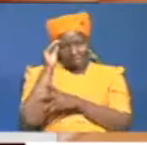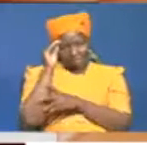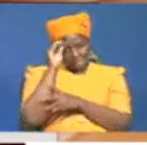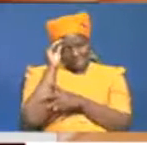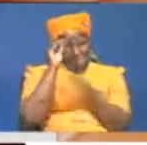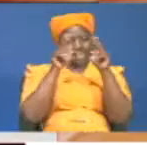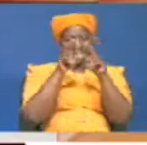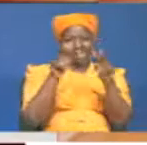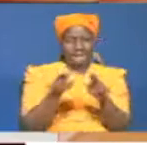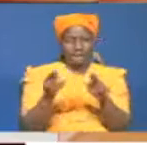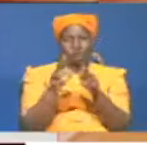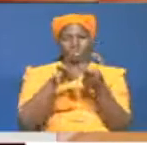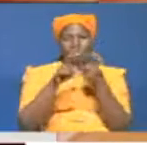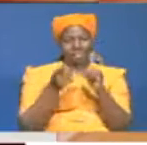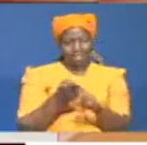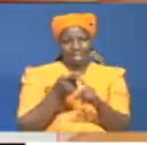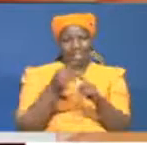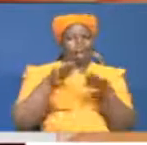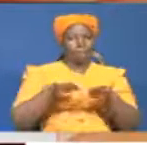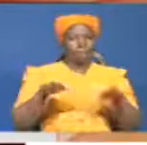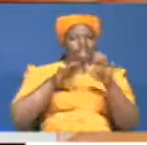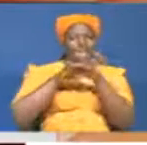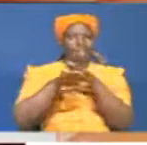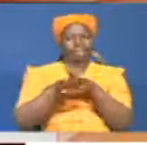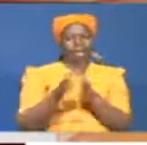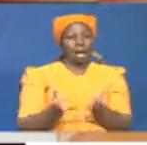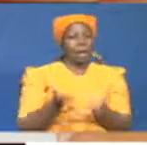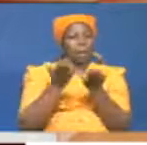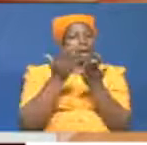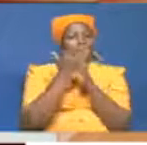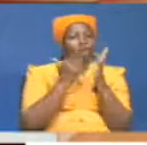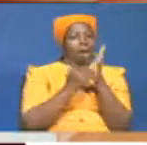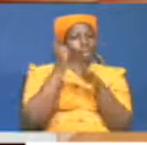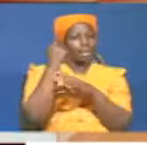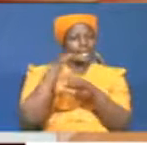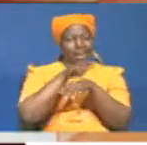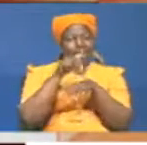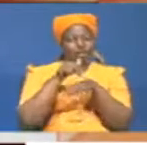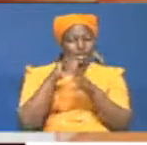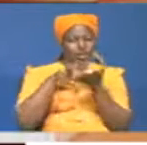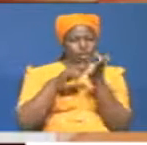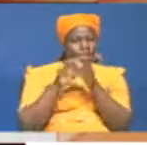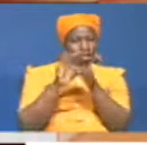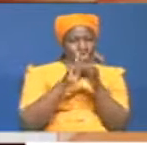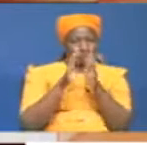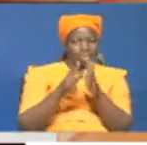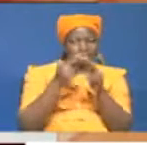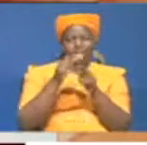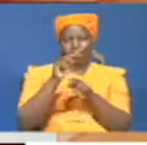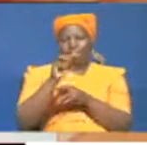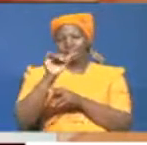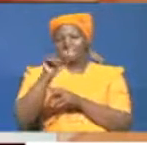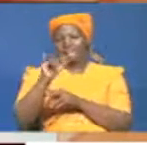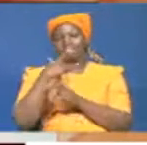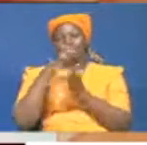international standards. The Market Access Upgrade Program Kenya National Project Coordinator Maina Karuiru says there is need to